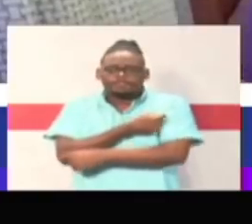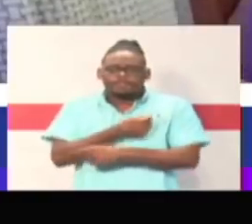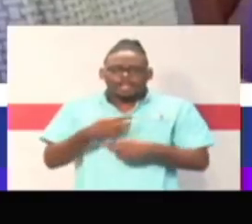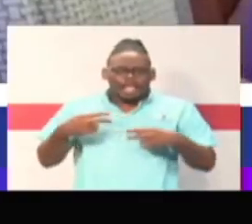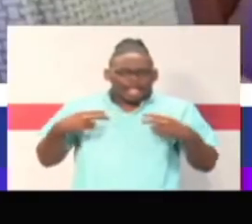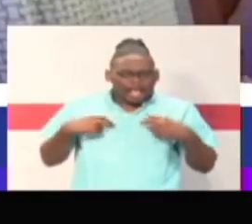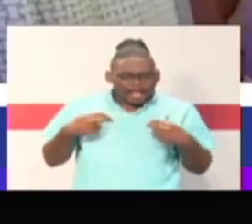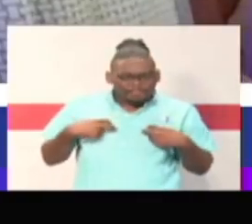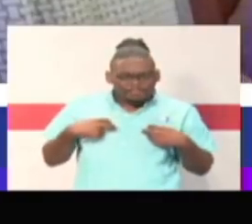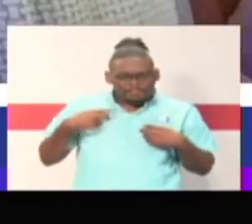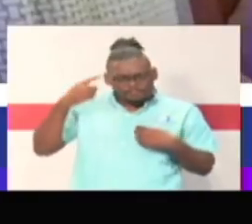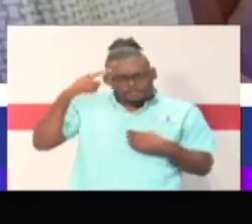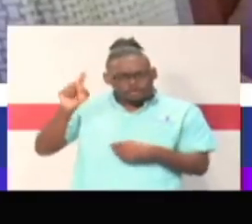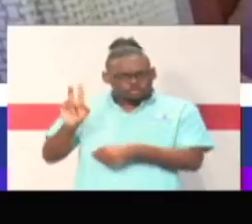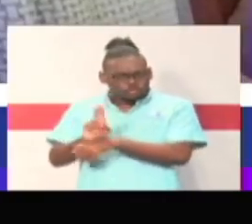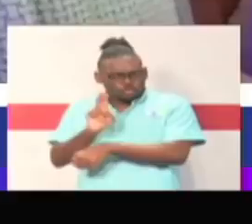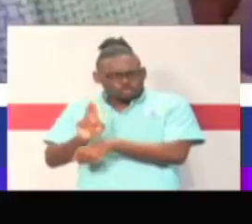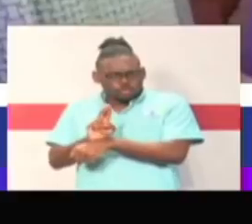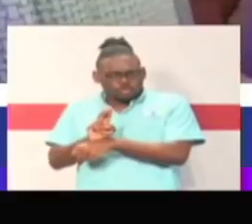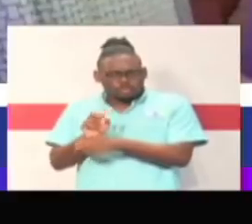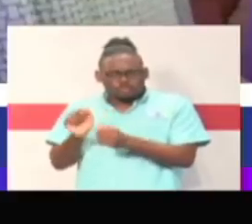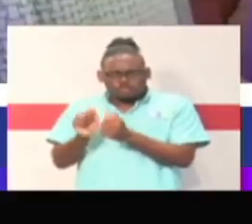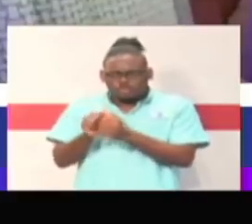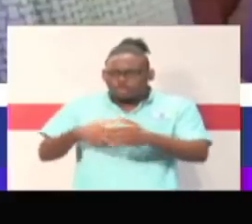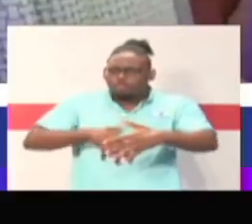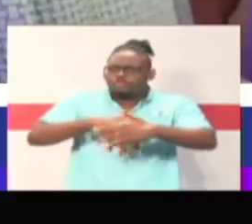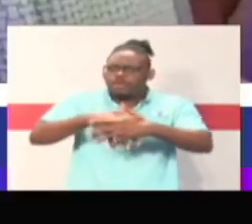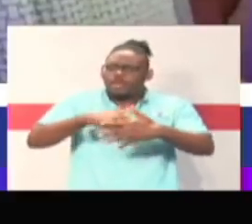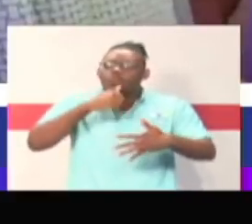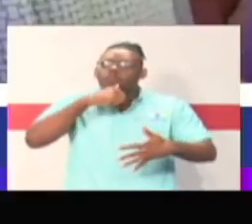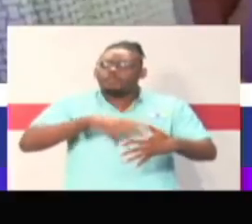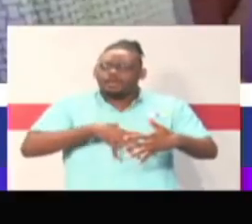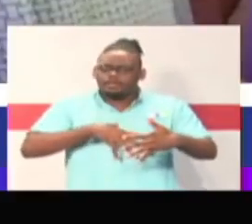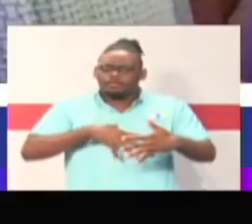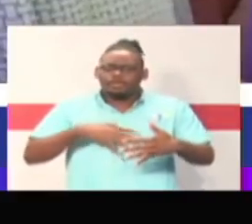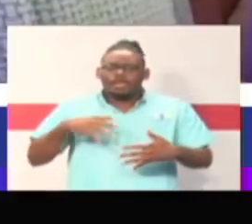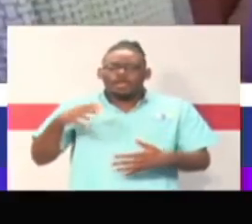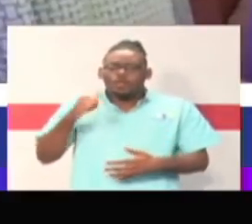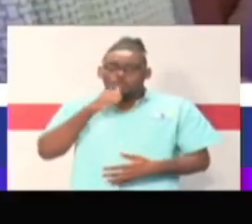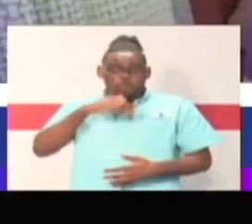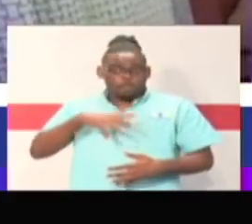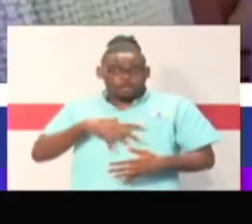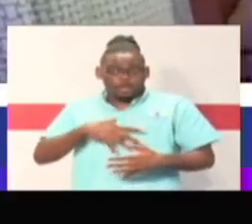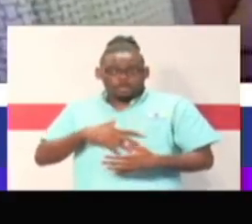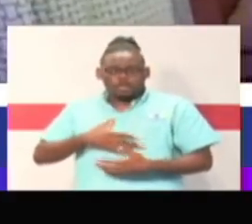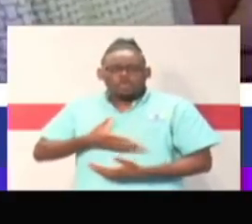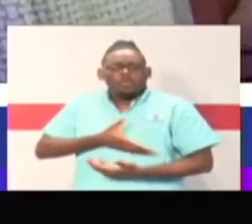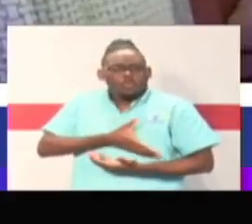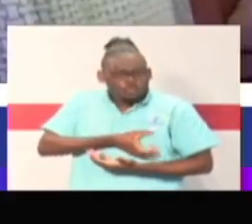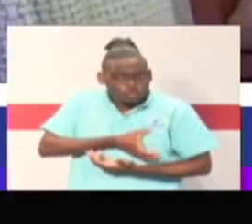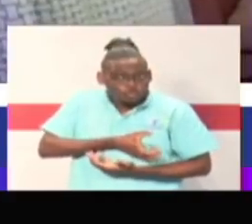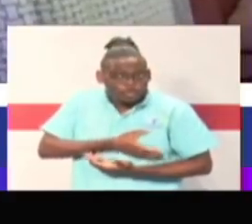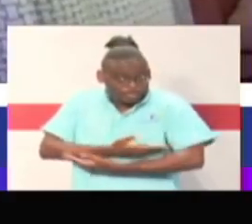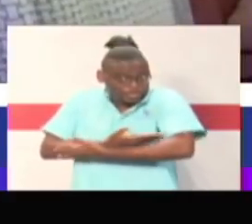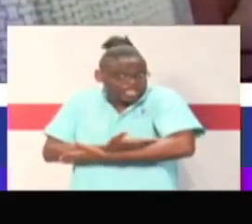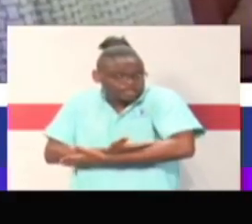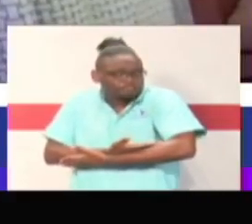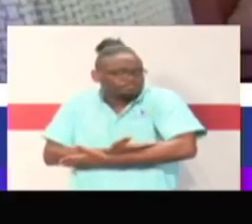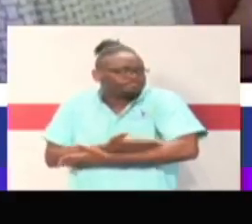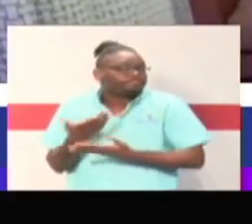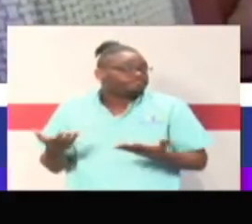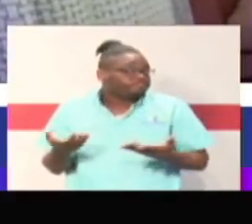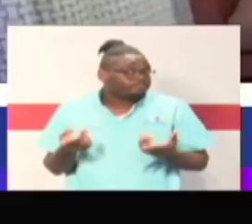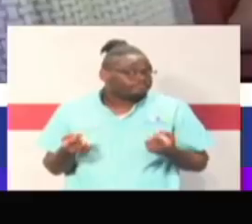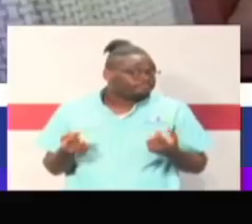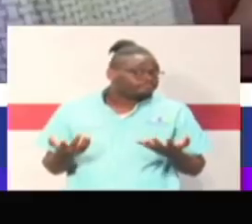use among pregnant women and breastfeeding women as well? If any considerations are being given right now or have been